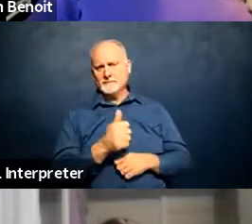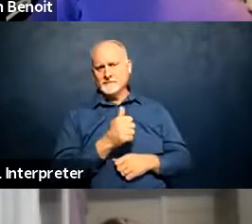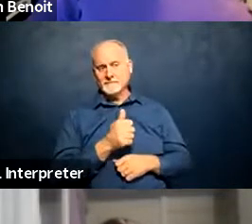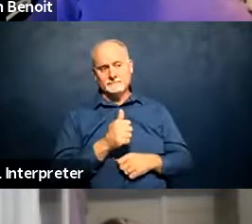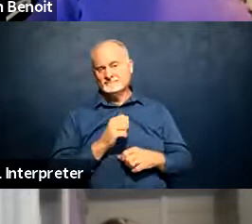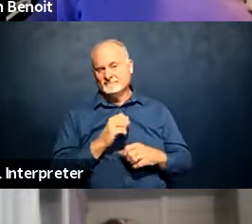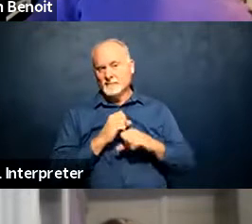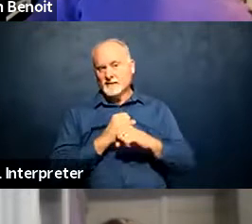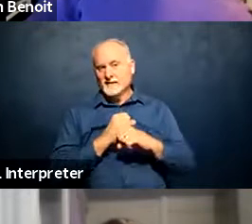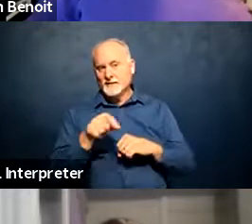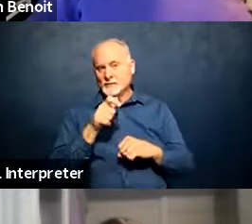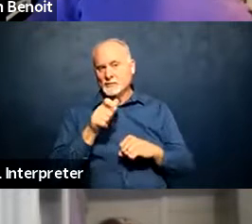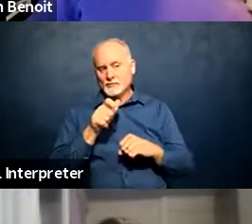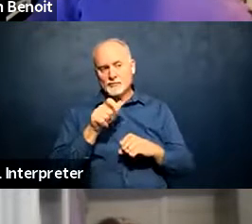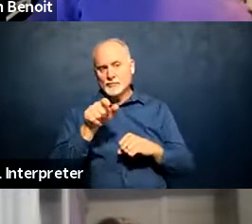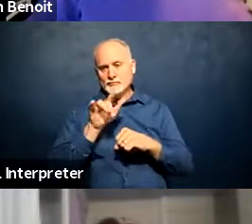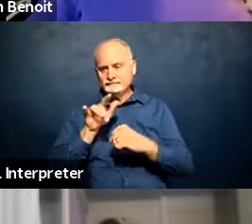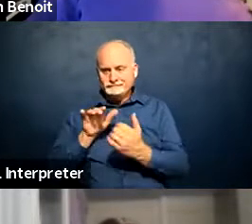may encounter.